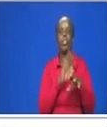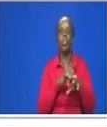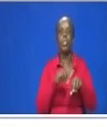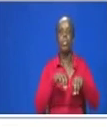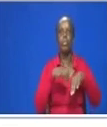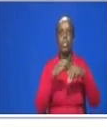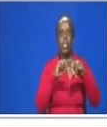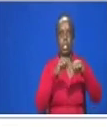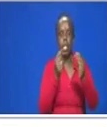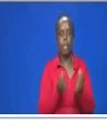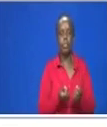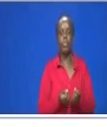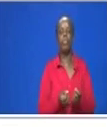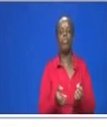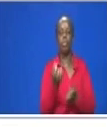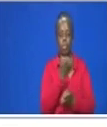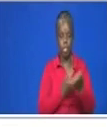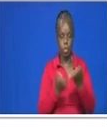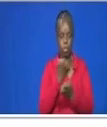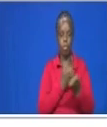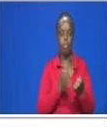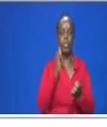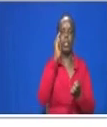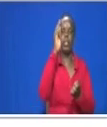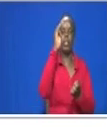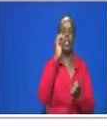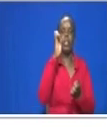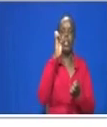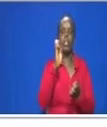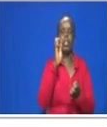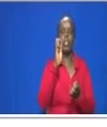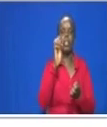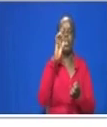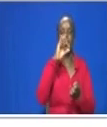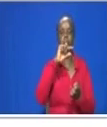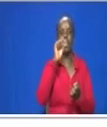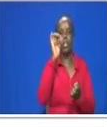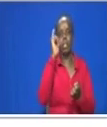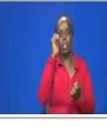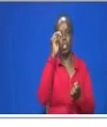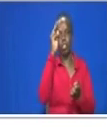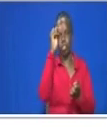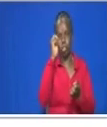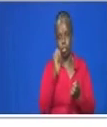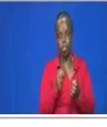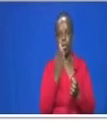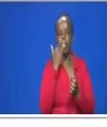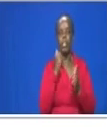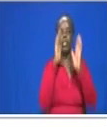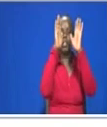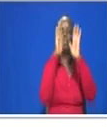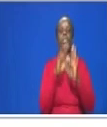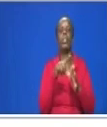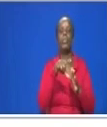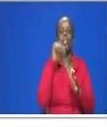forms of economic integration. Why is it important for you to identify the